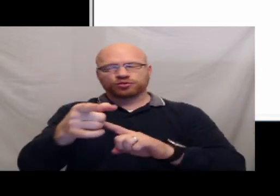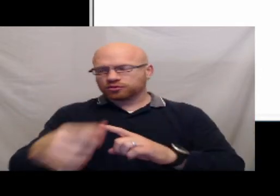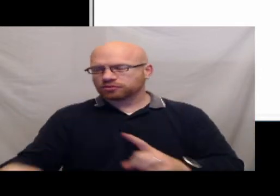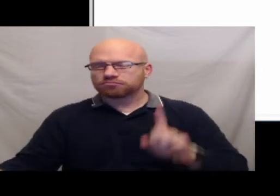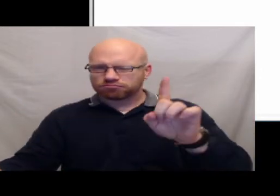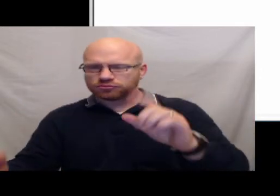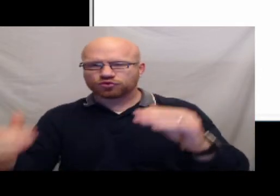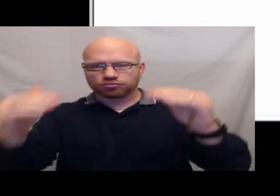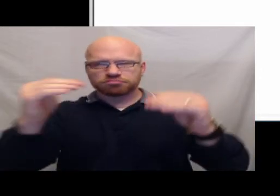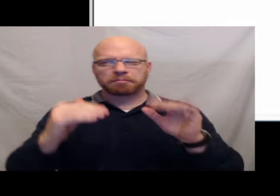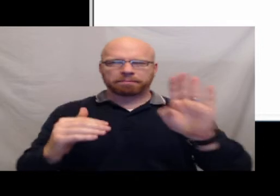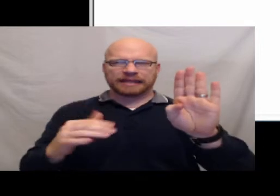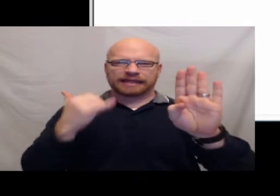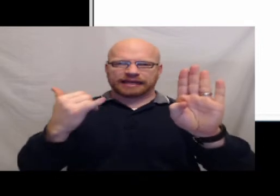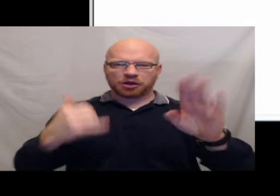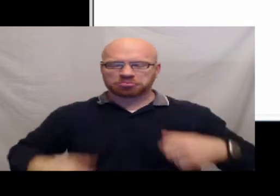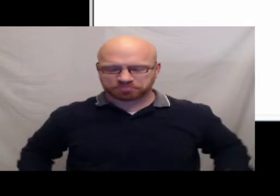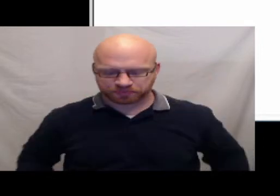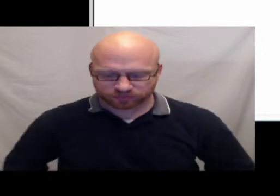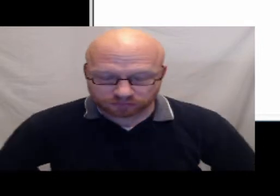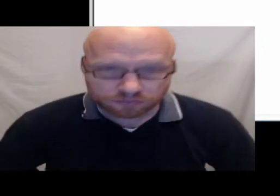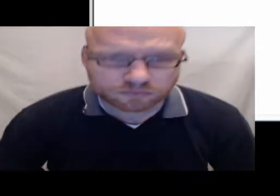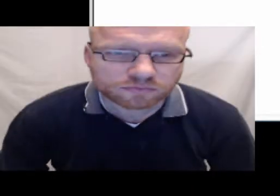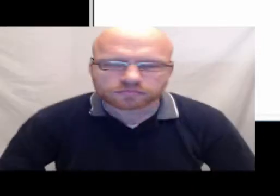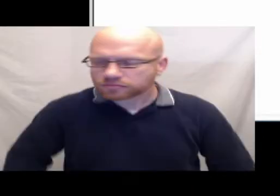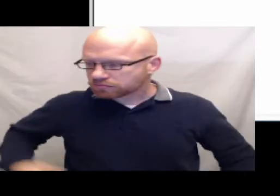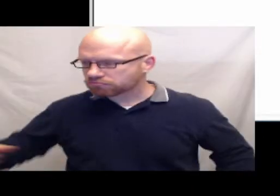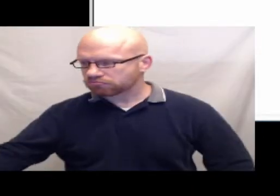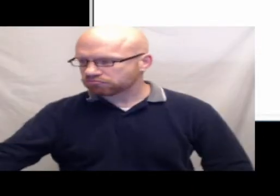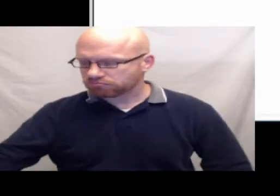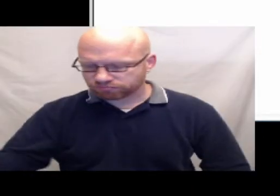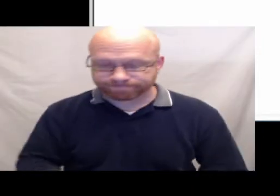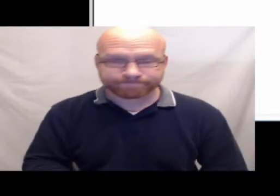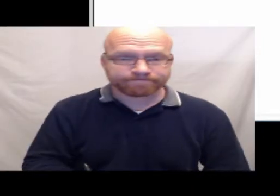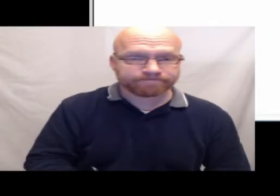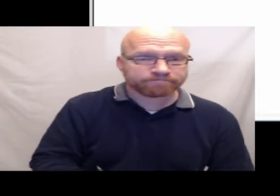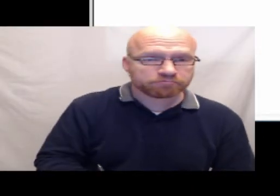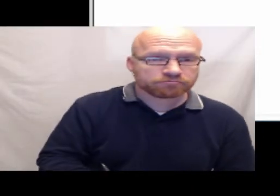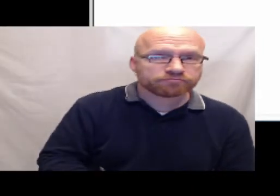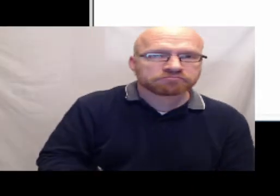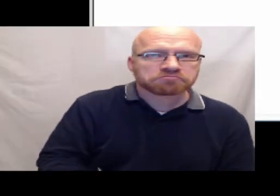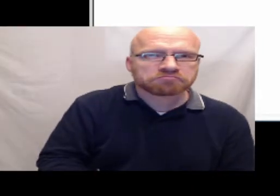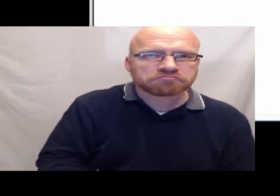have both letters involved. Now look at the example B, please.